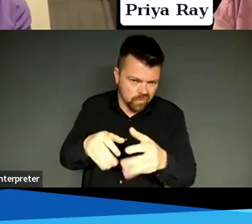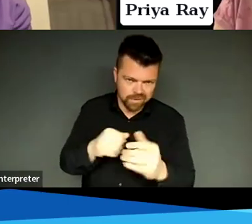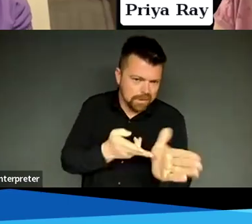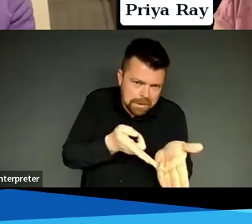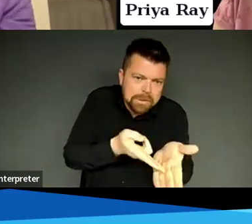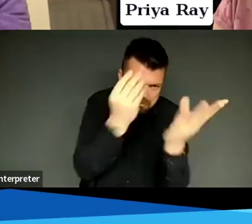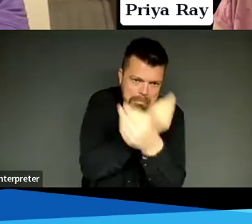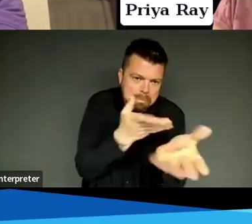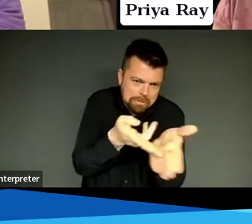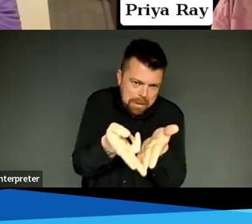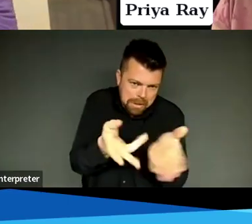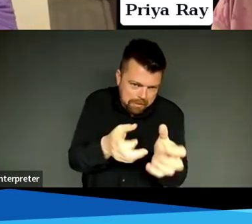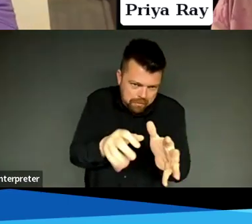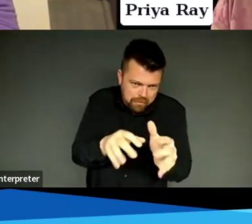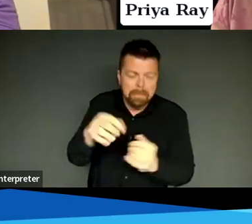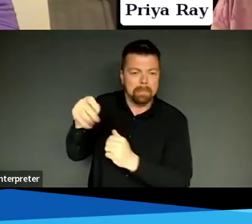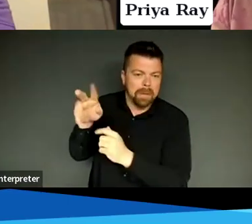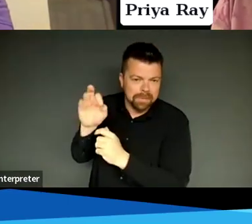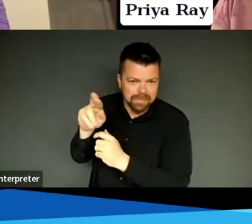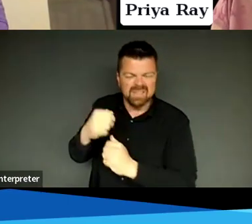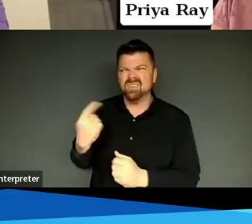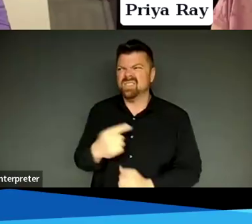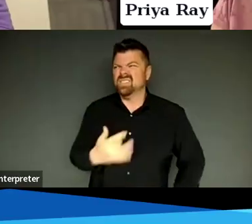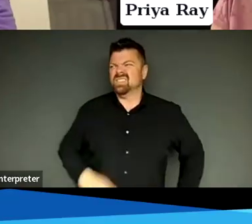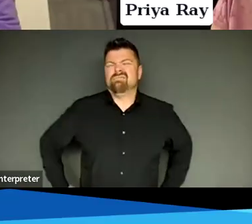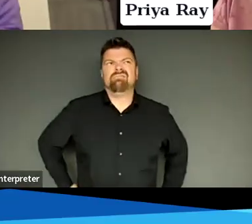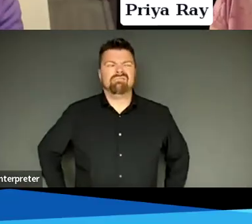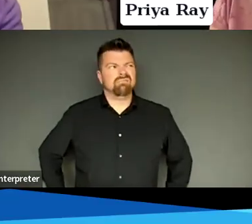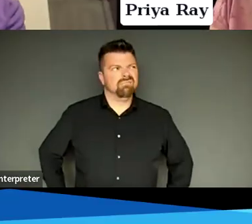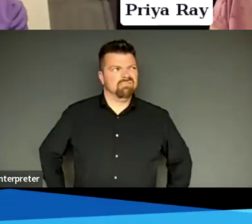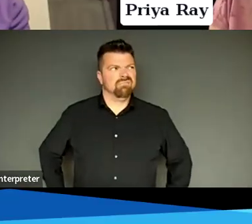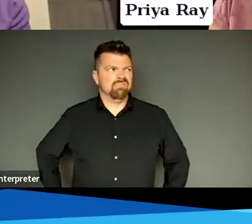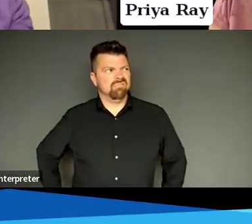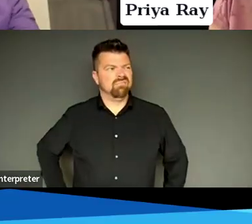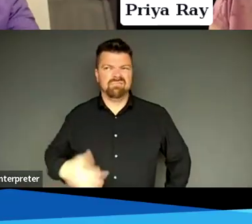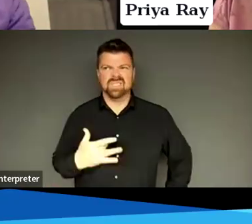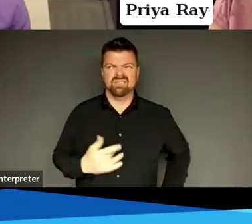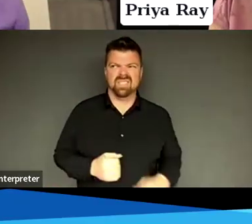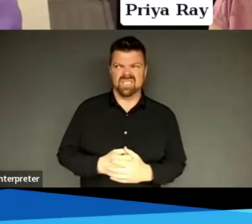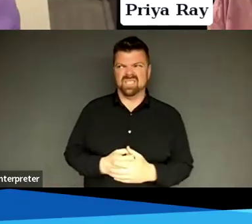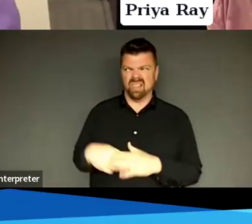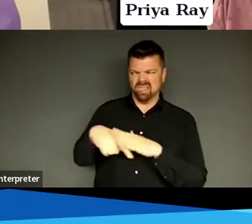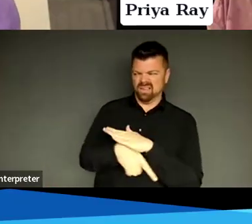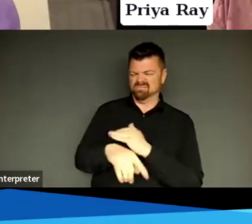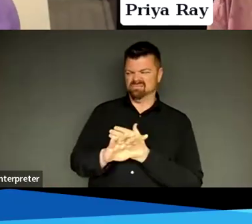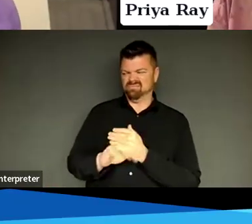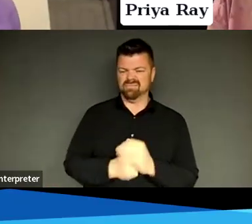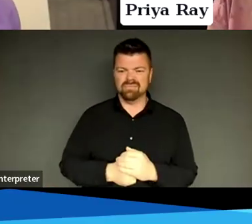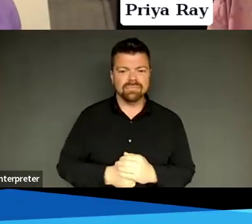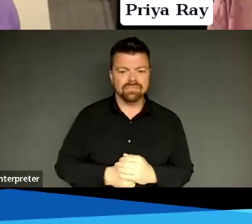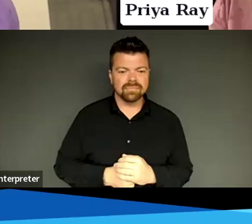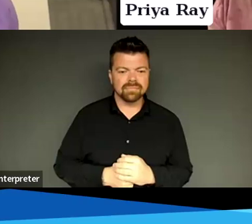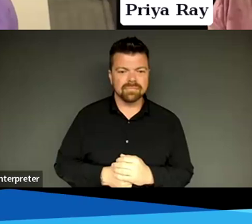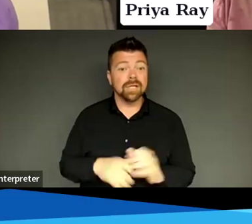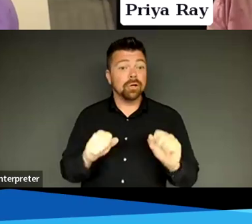I'll be honest, I didn't want to get it because I always feel these exams are so invasive. But so my excuse